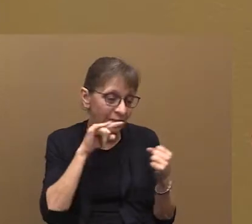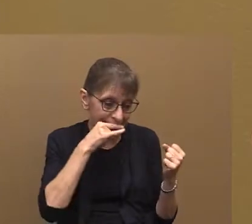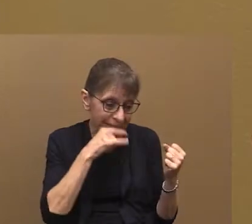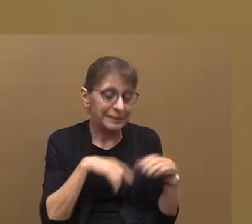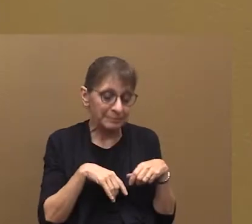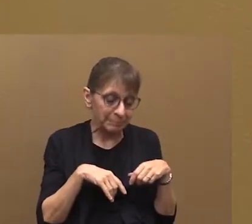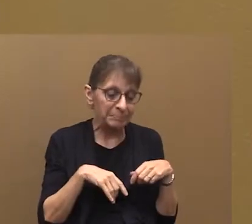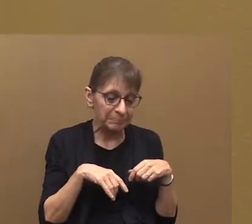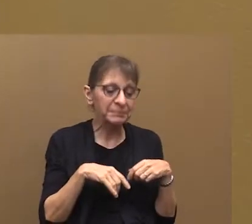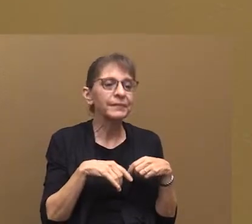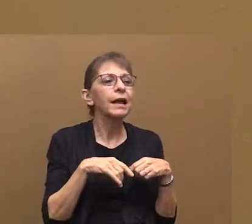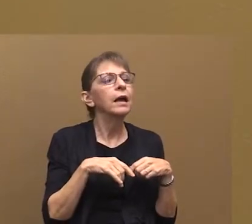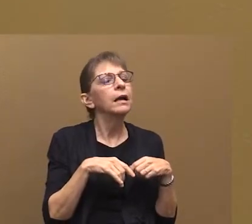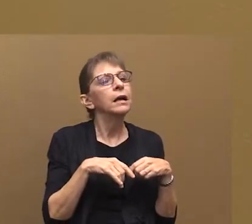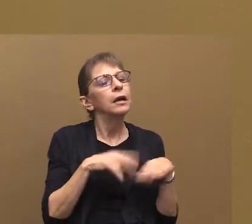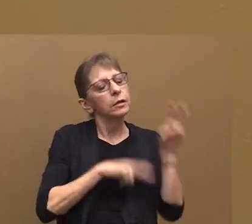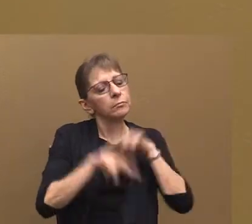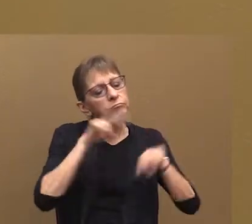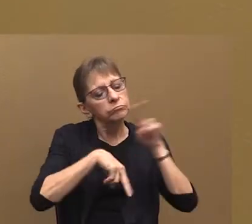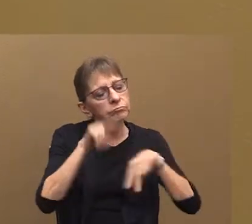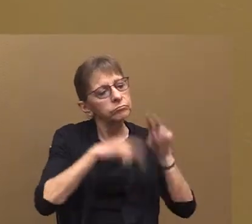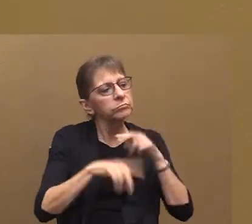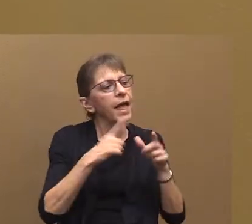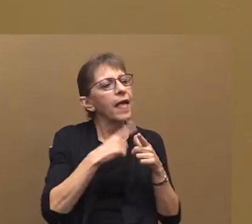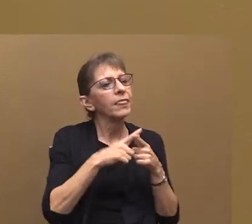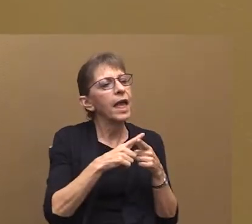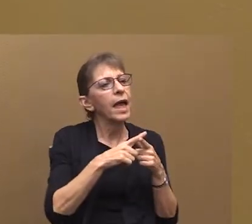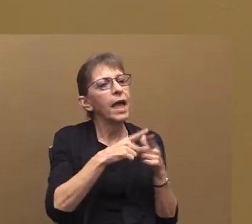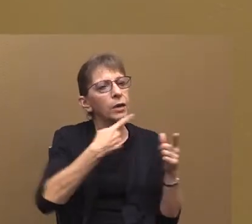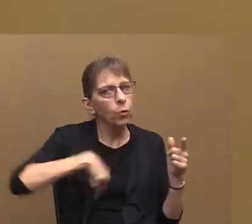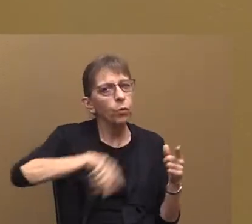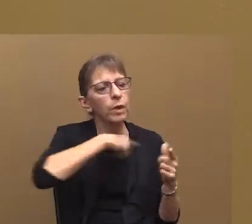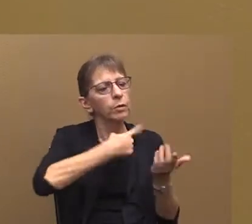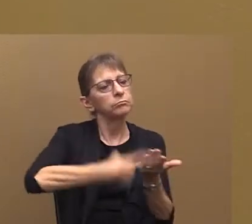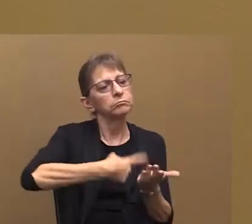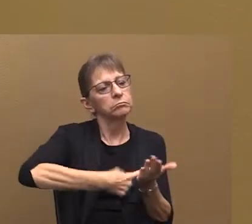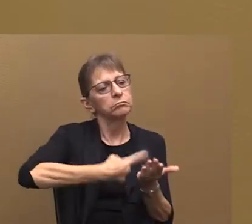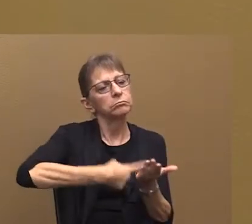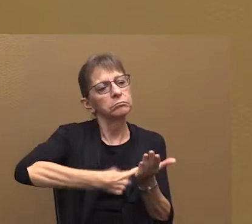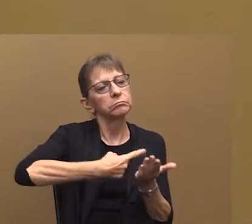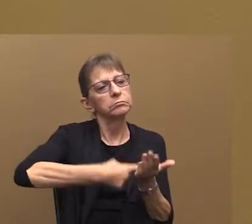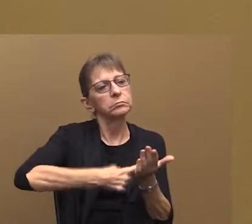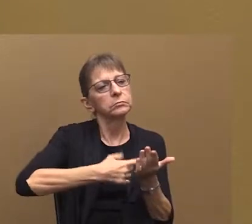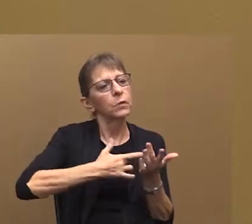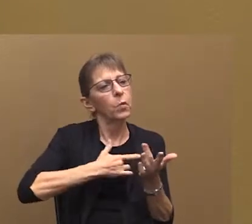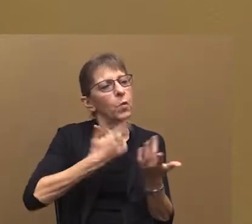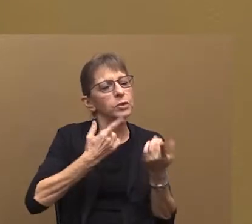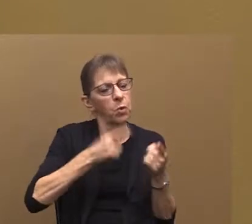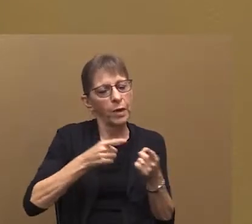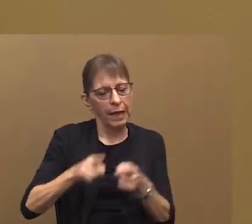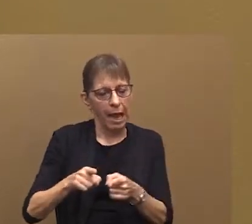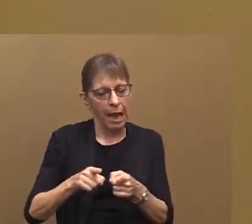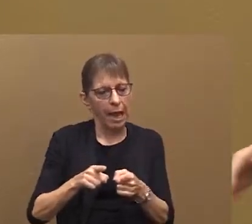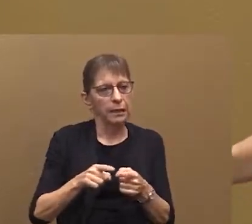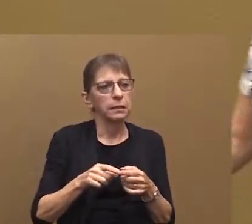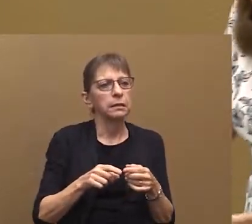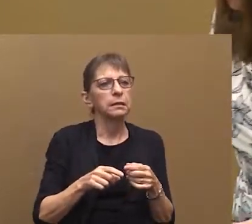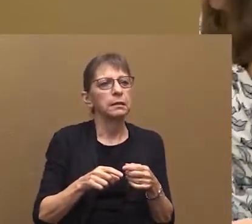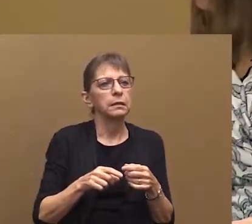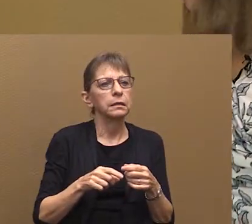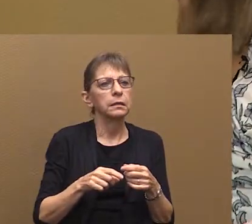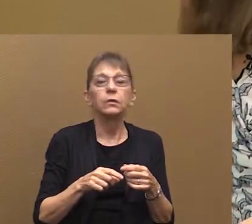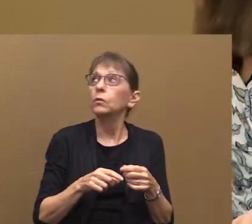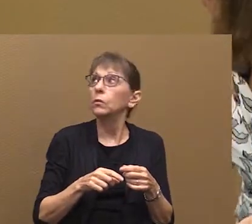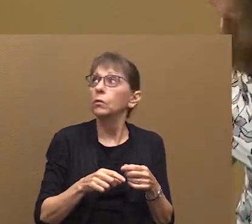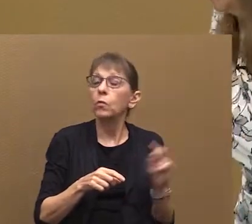for Kids, and take a look at that, and then we'll talk about what's going on when